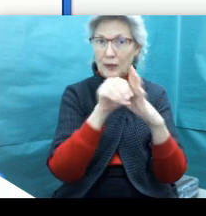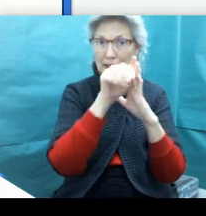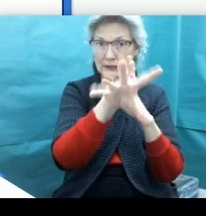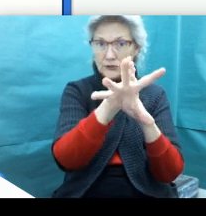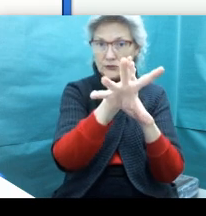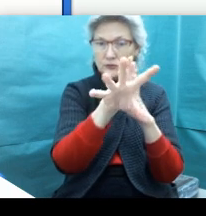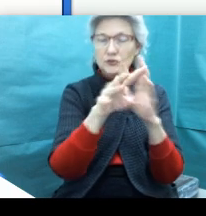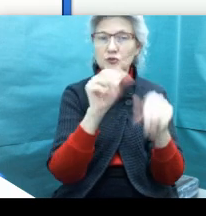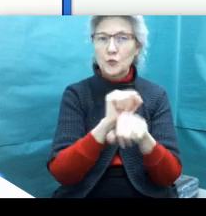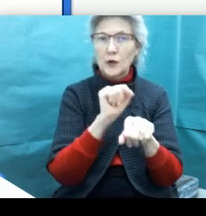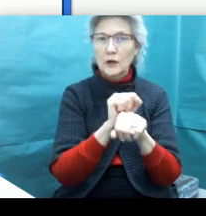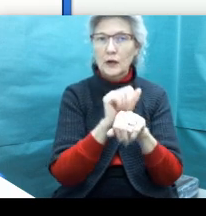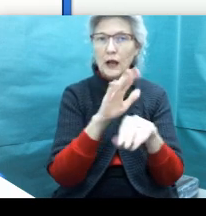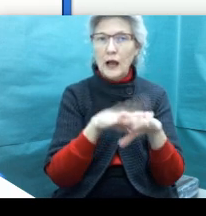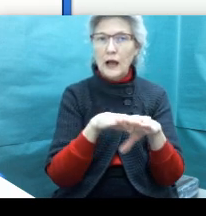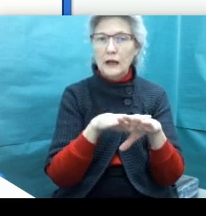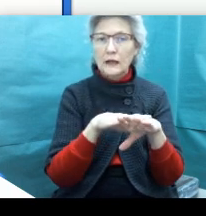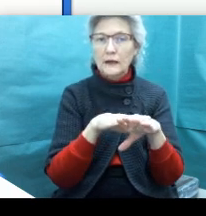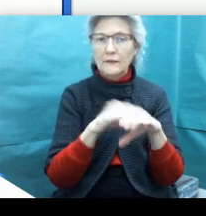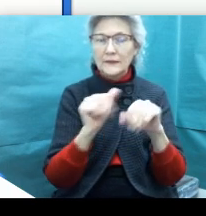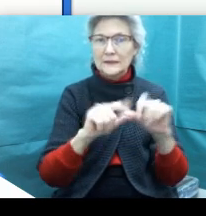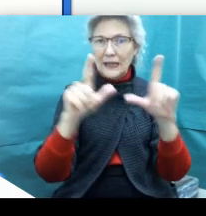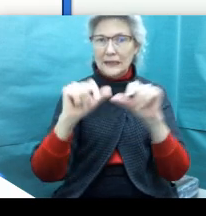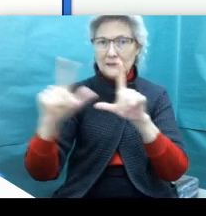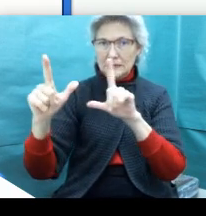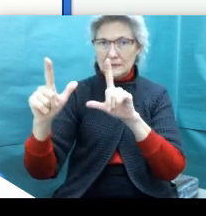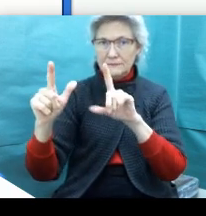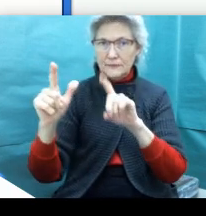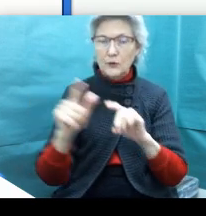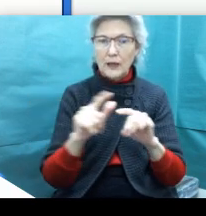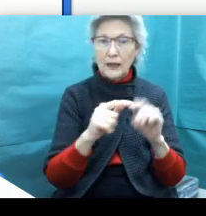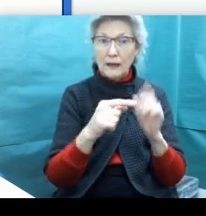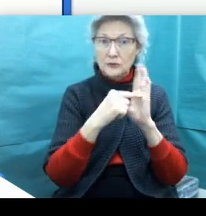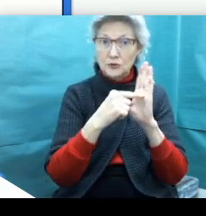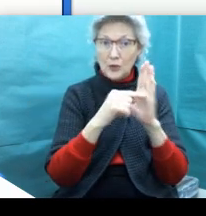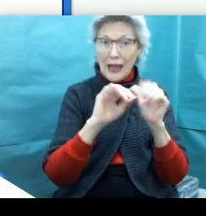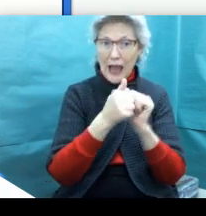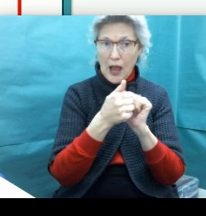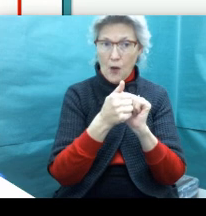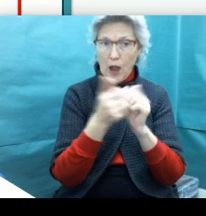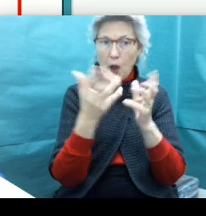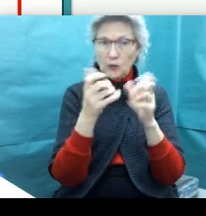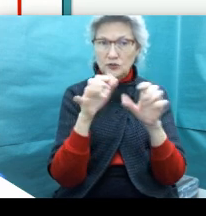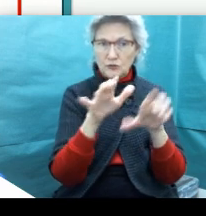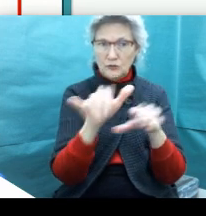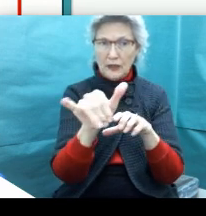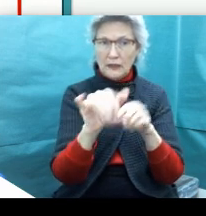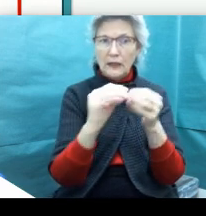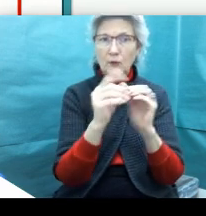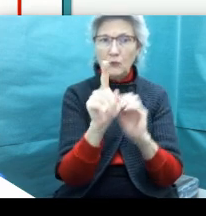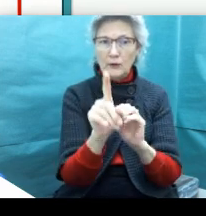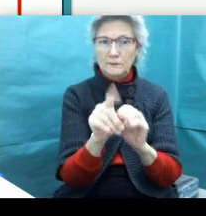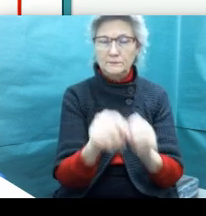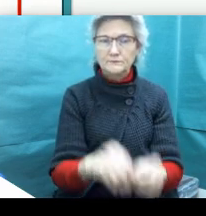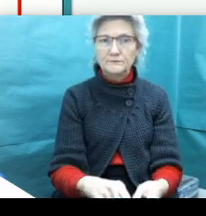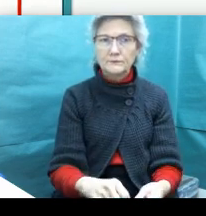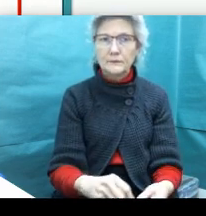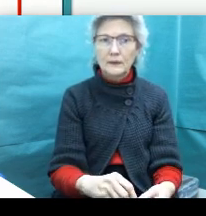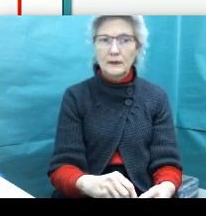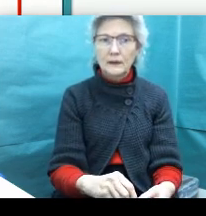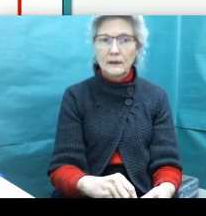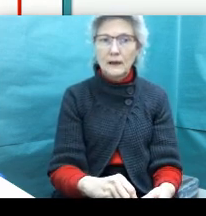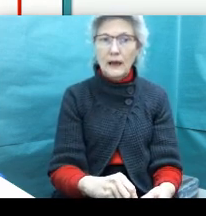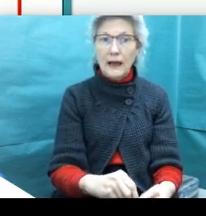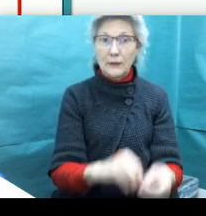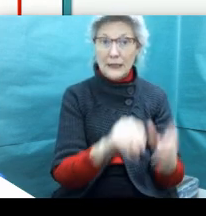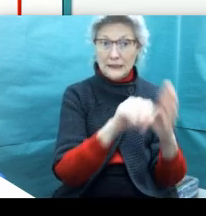that work on the following slide. So I'm just going to show you how I'm going to do that. So this was number 1. So I'm actually just going